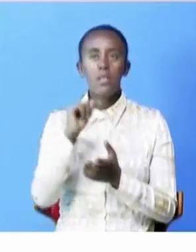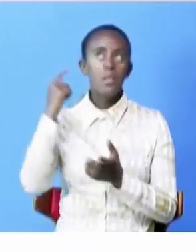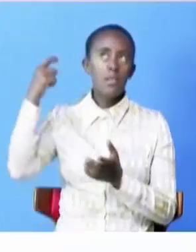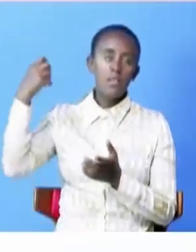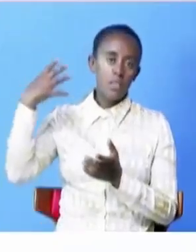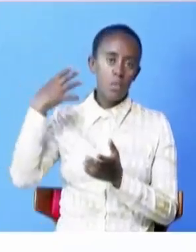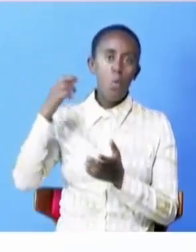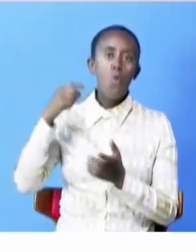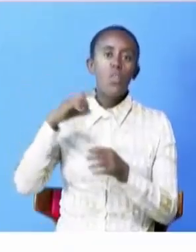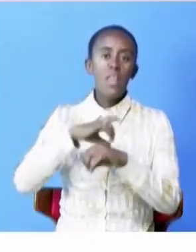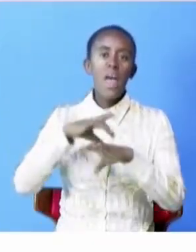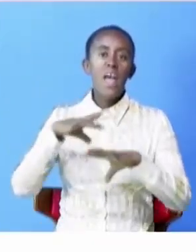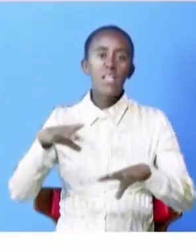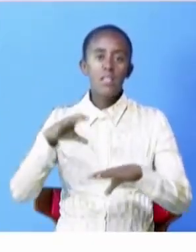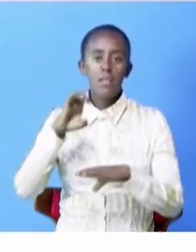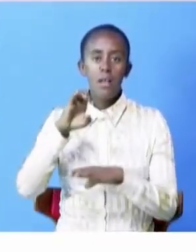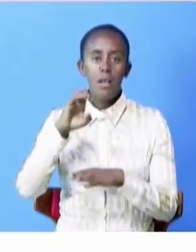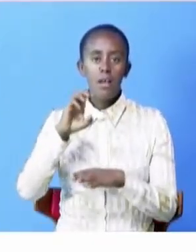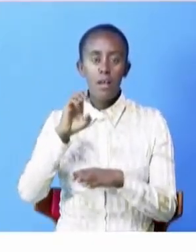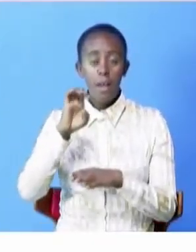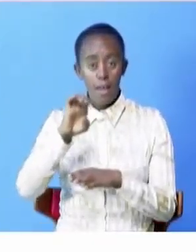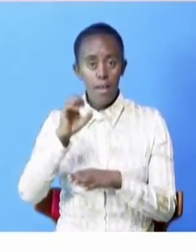or the earth